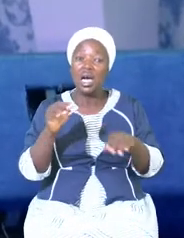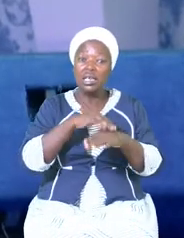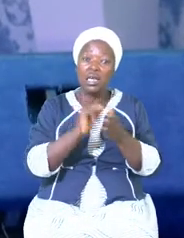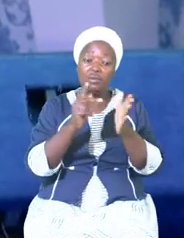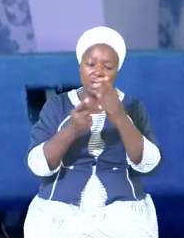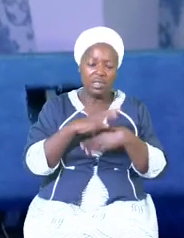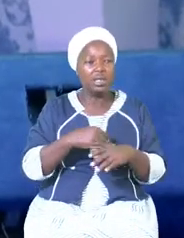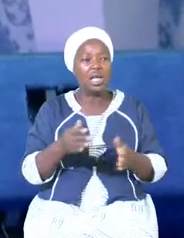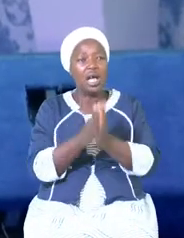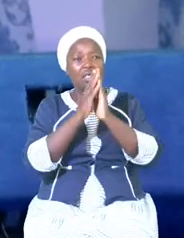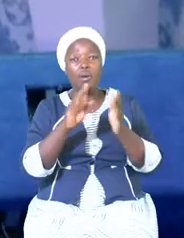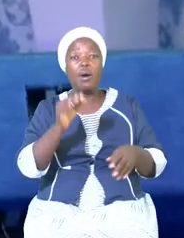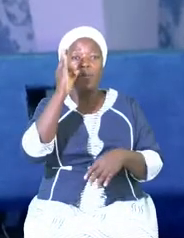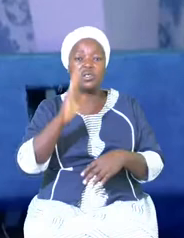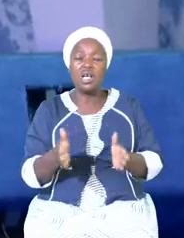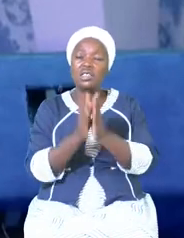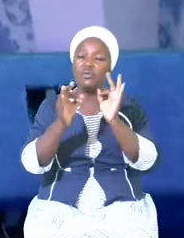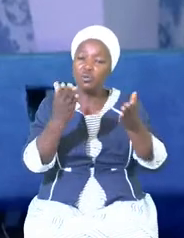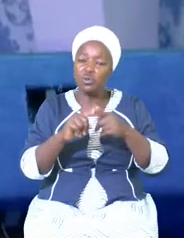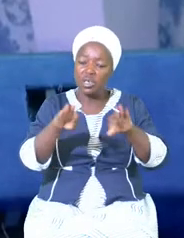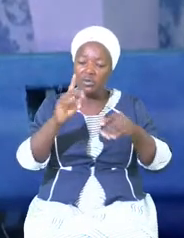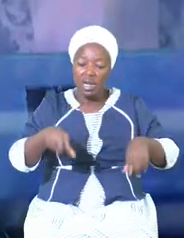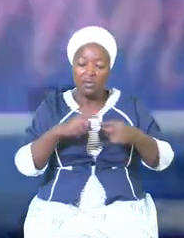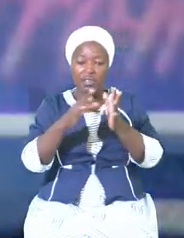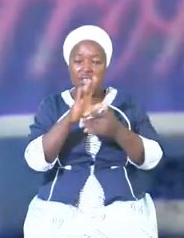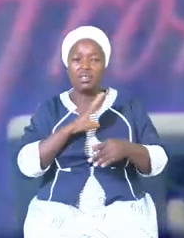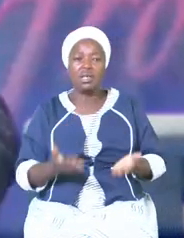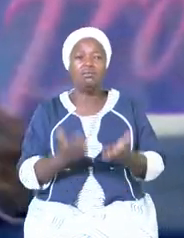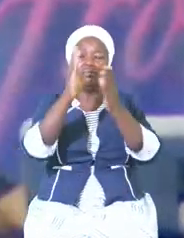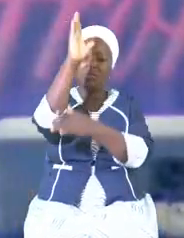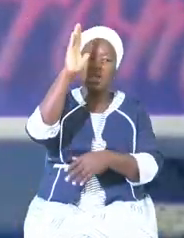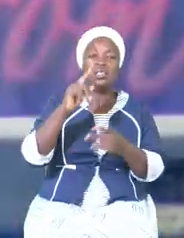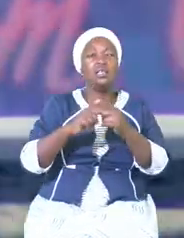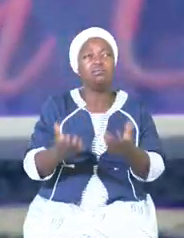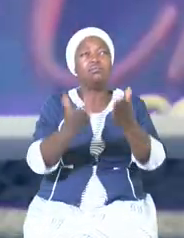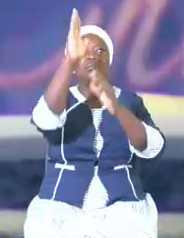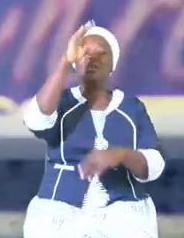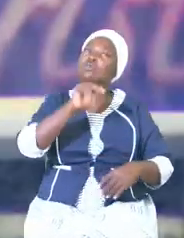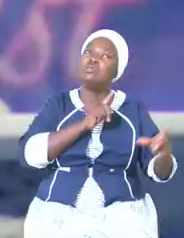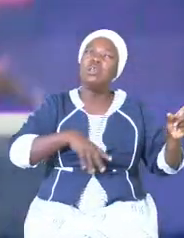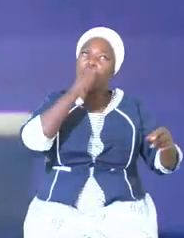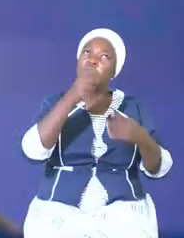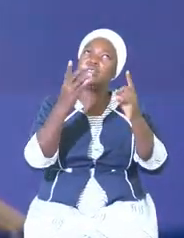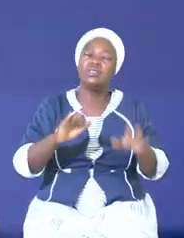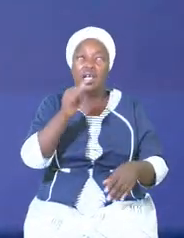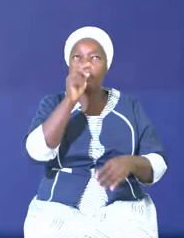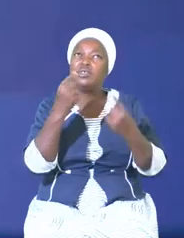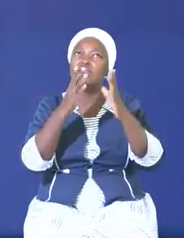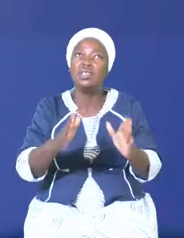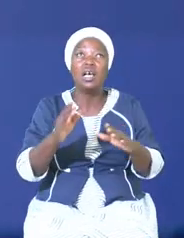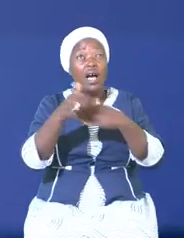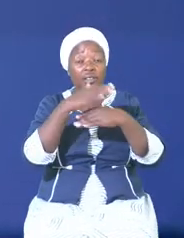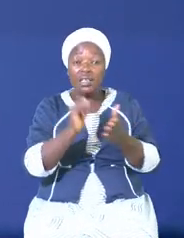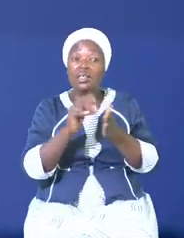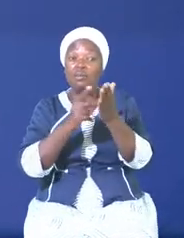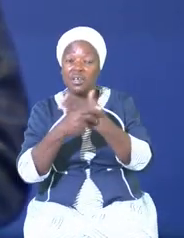Jesus Christ, raise up your hand. They raise up their hands. I'm a sinner. After the crusade, they go back